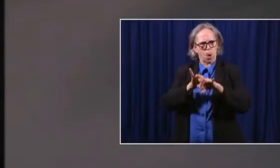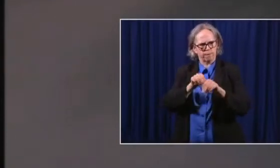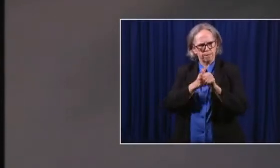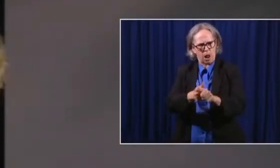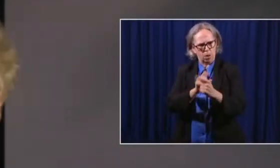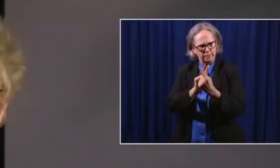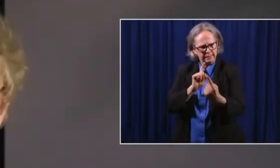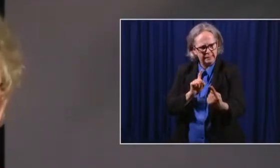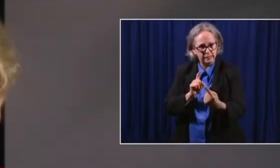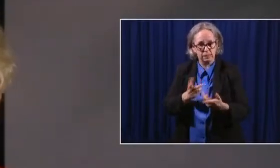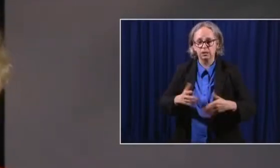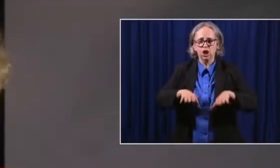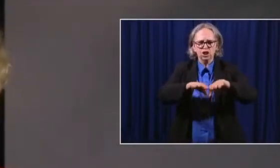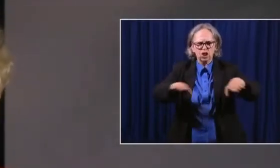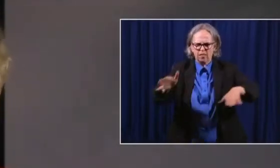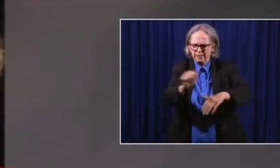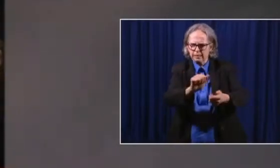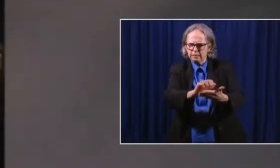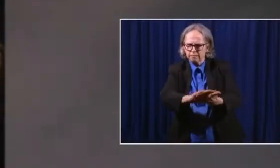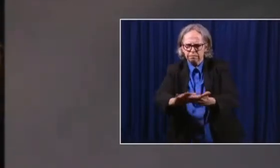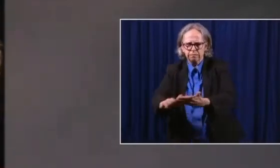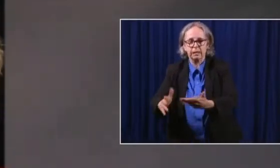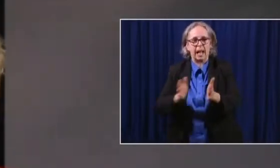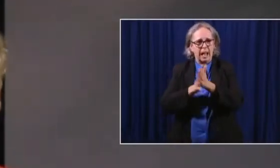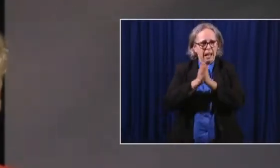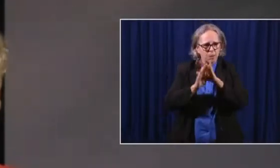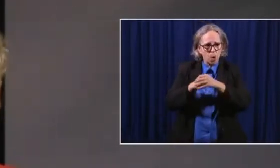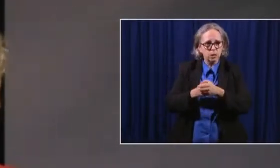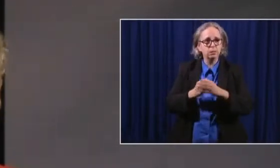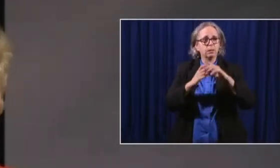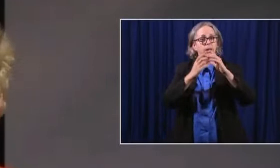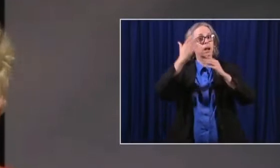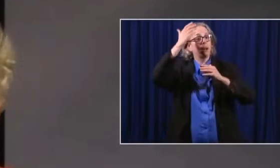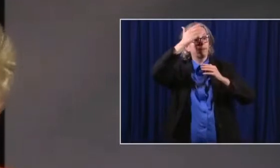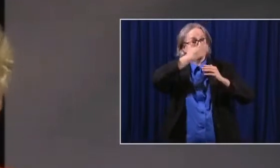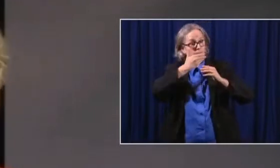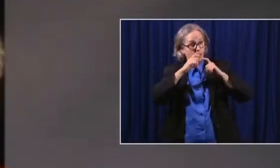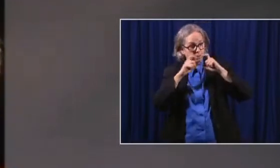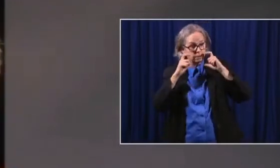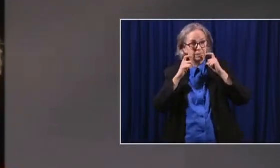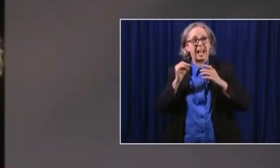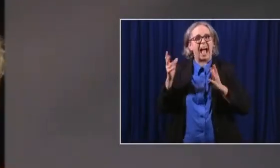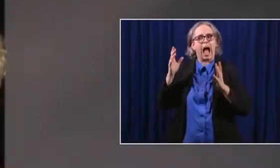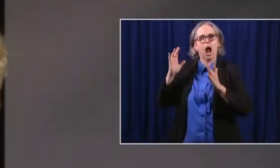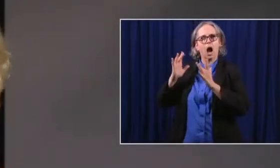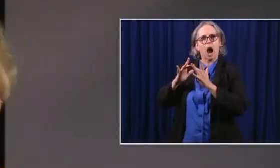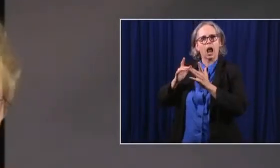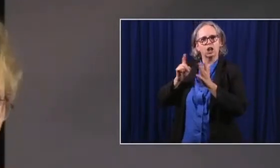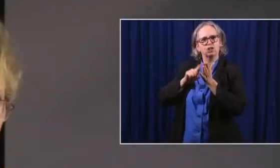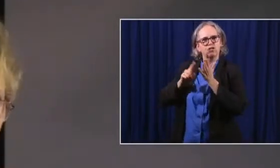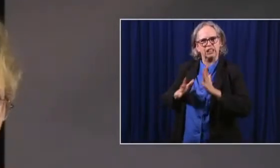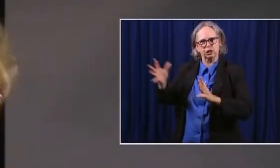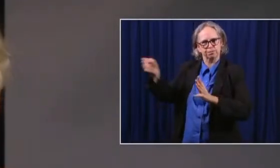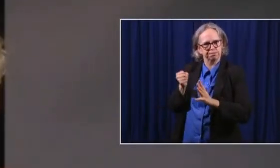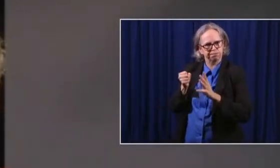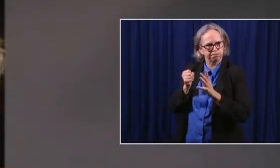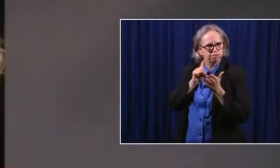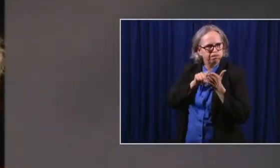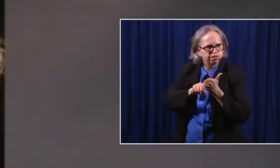surfaces, facial coverings, and contact tracing. So to date, since the pandemic